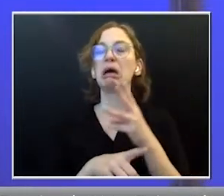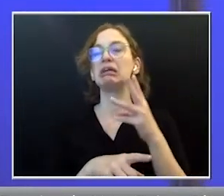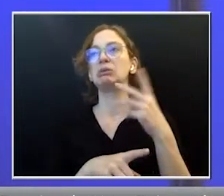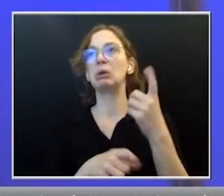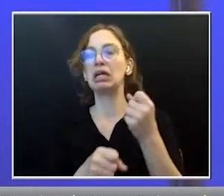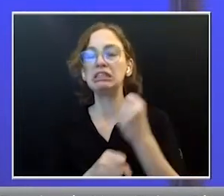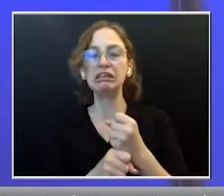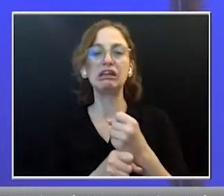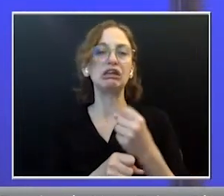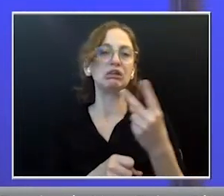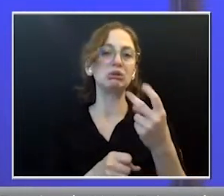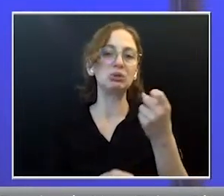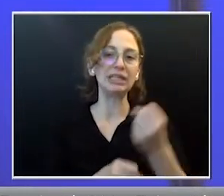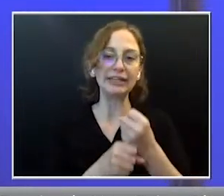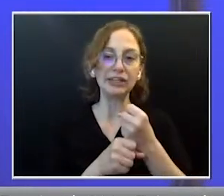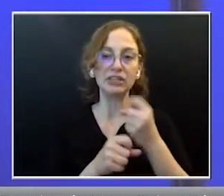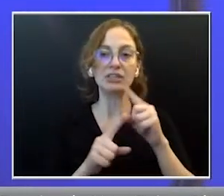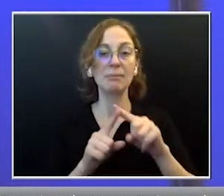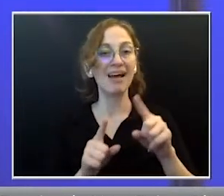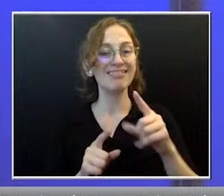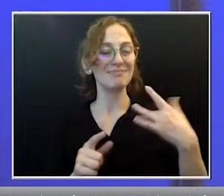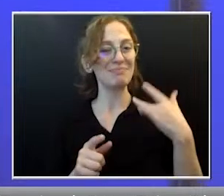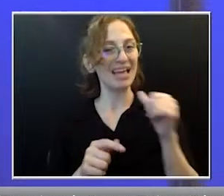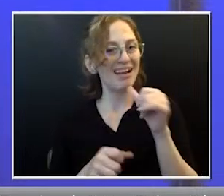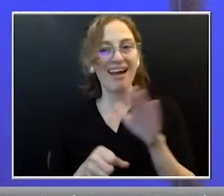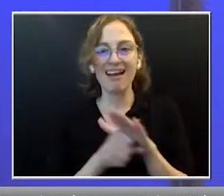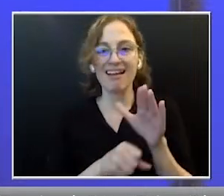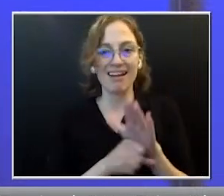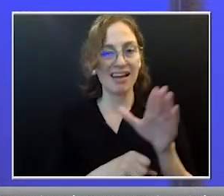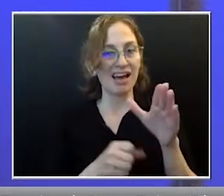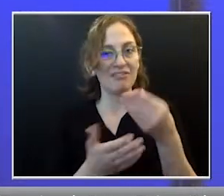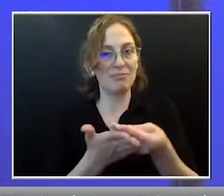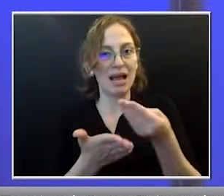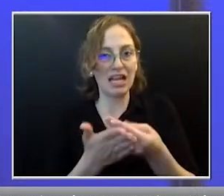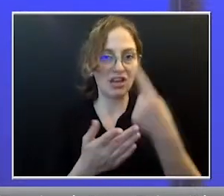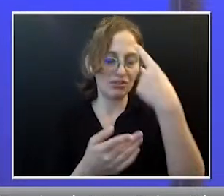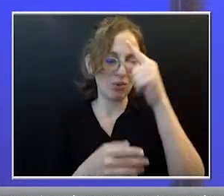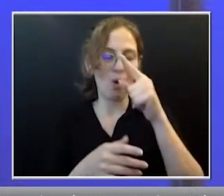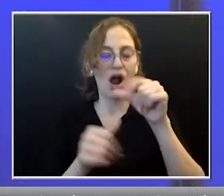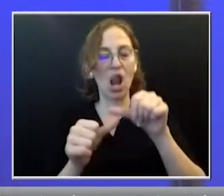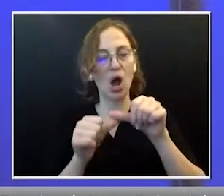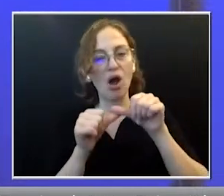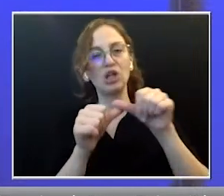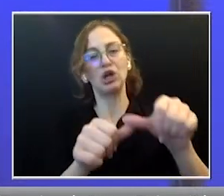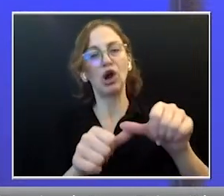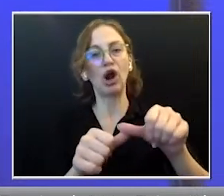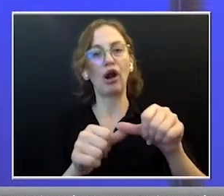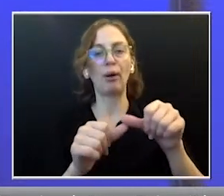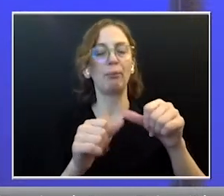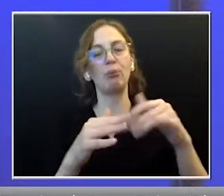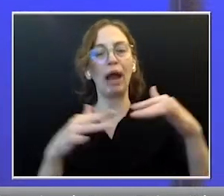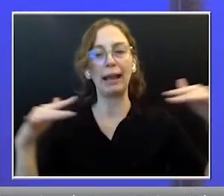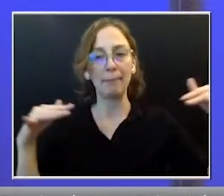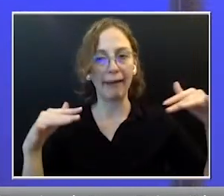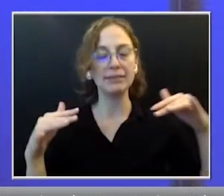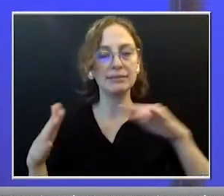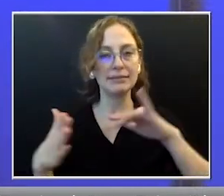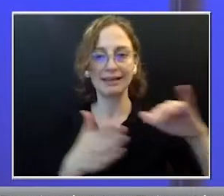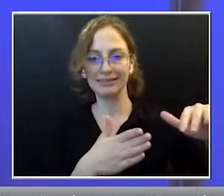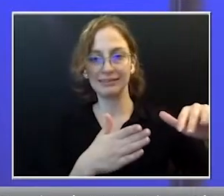do really long-term randomized clinical trials. So most of what we know about exercise comes from what we